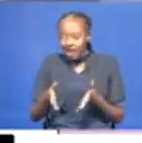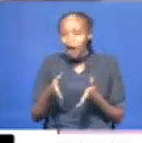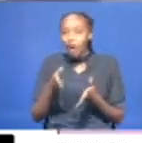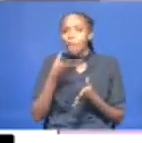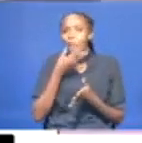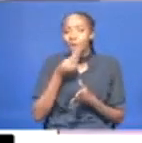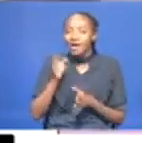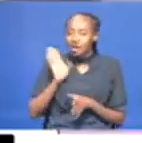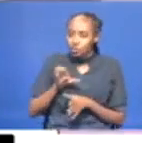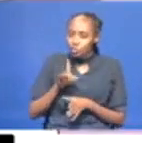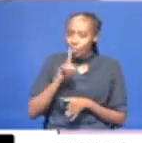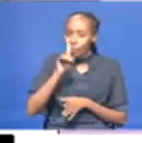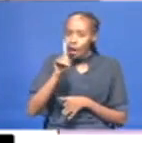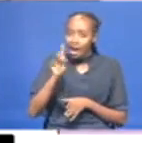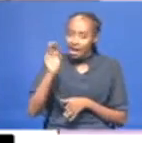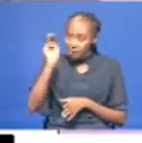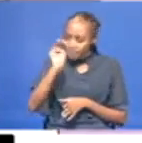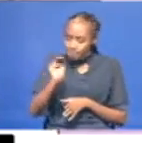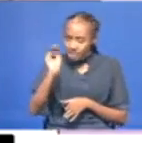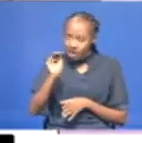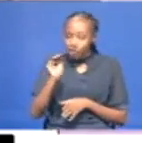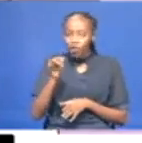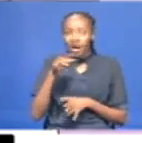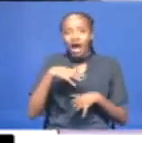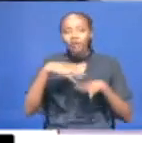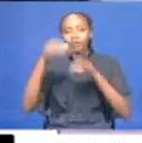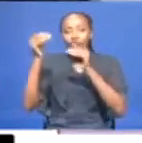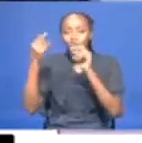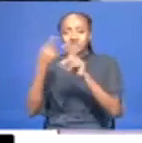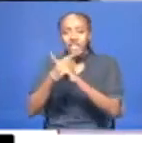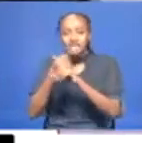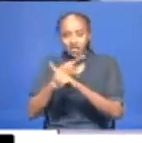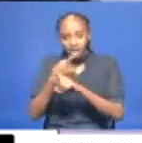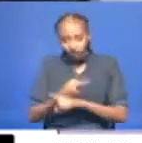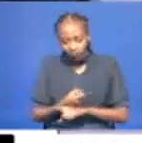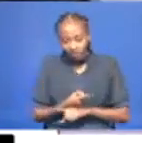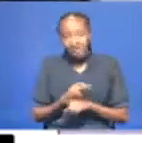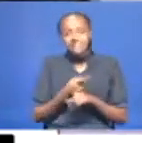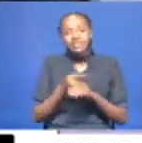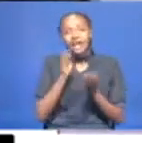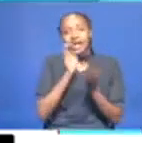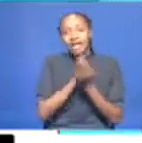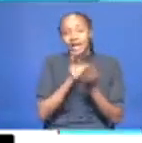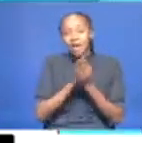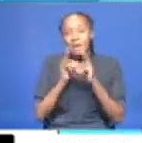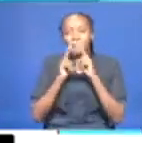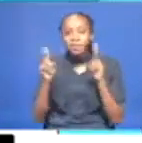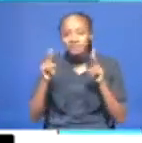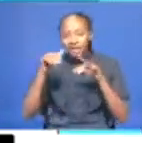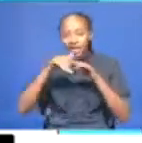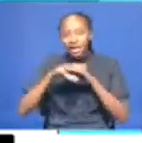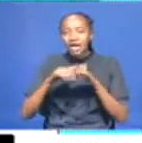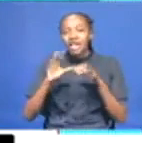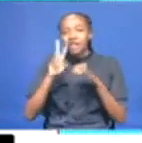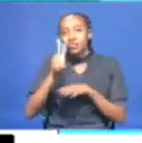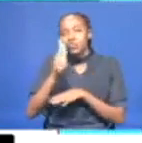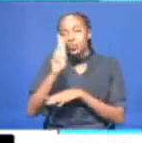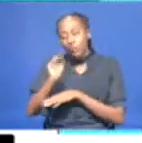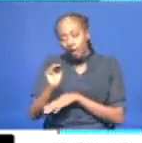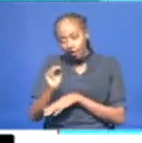milioni moja wamehudumu katika operesheni 72 za uhifadhi amani za Umoja wa Mataifa. Since